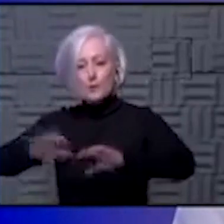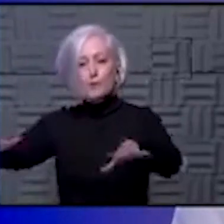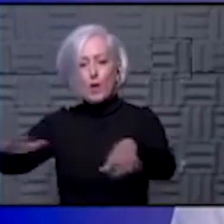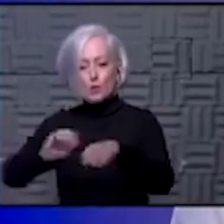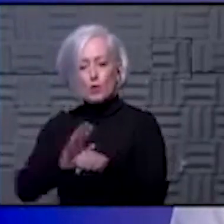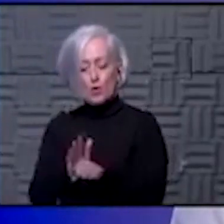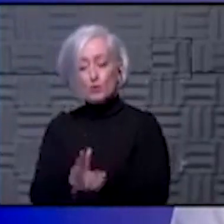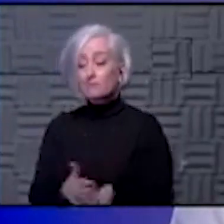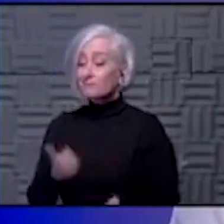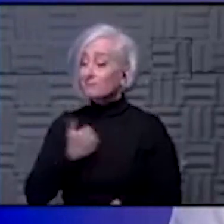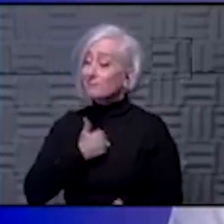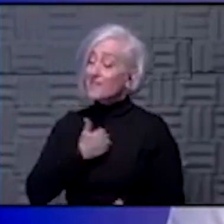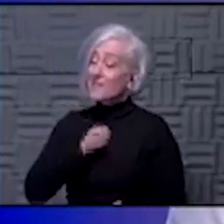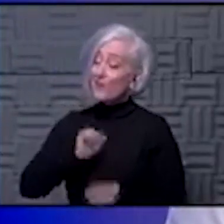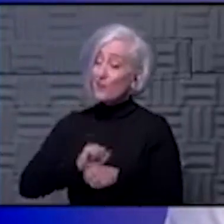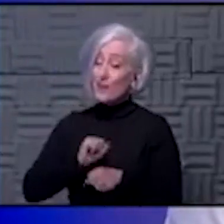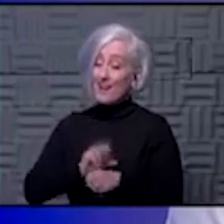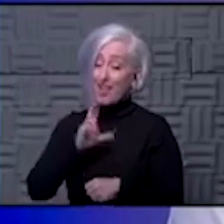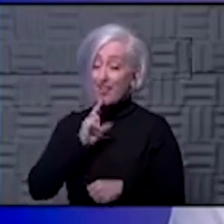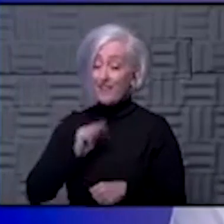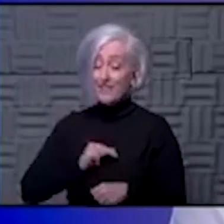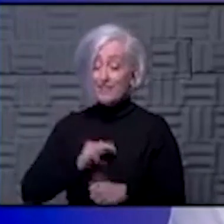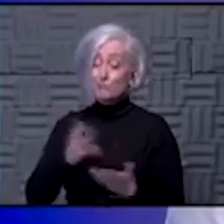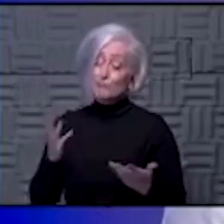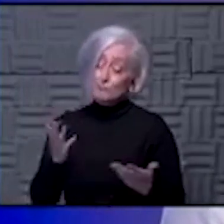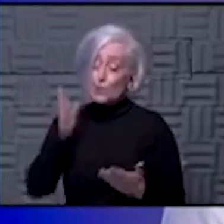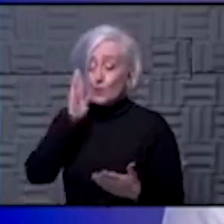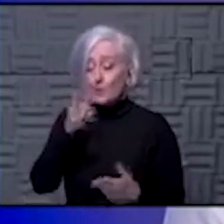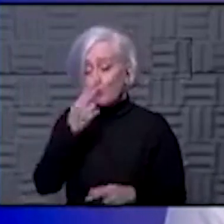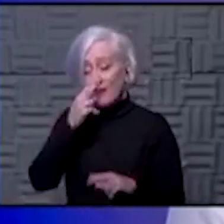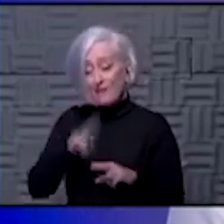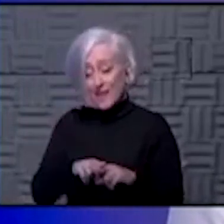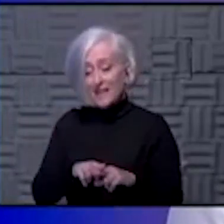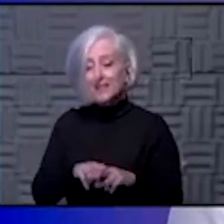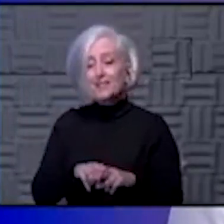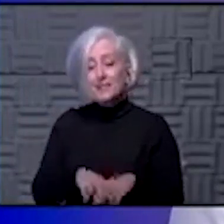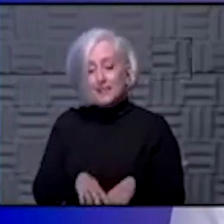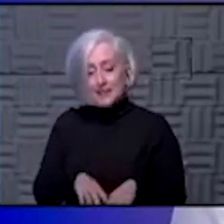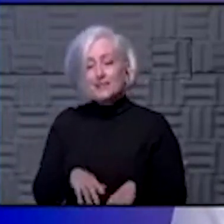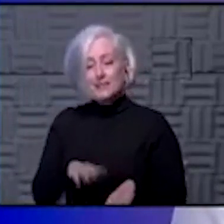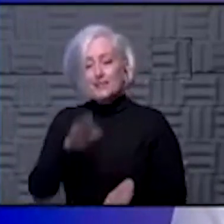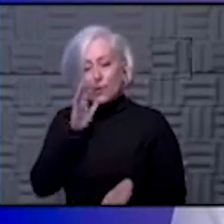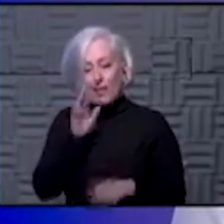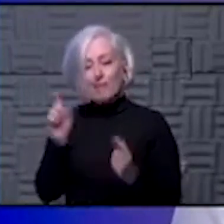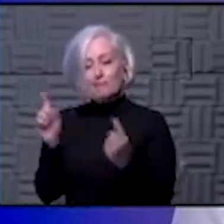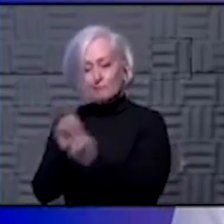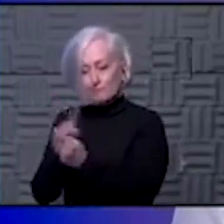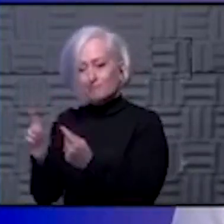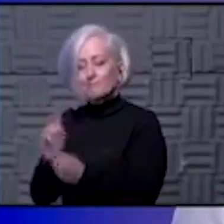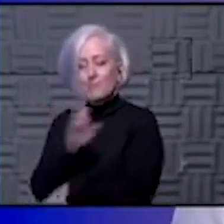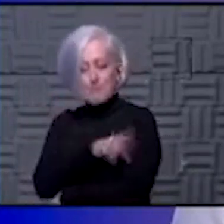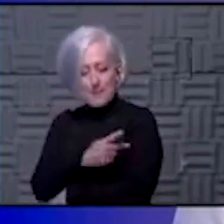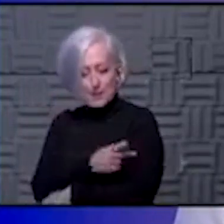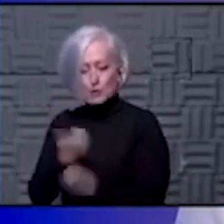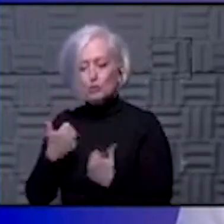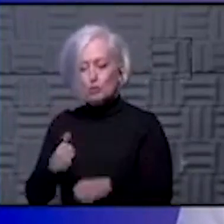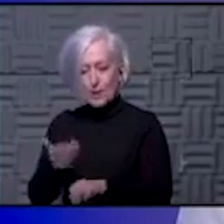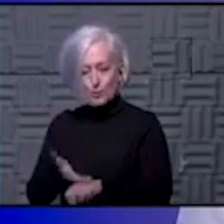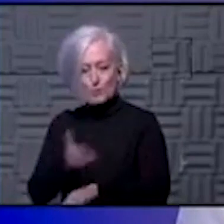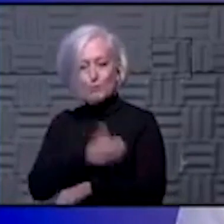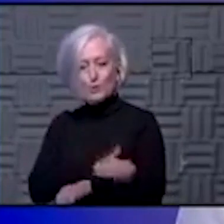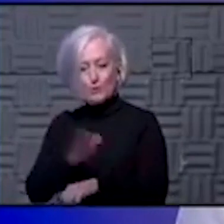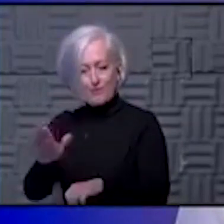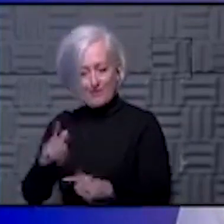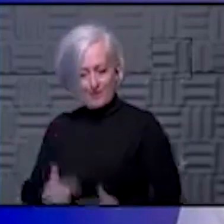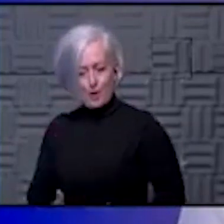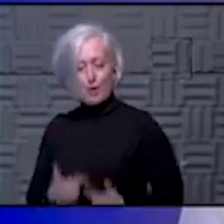working, so it'll be fun, just seeing patients and really trying to make them better and improve their quality of life, and